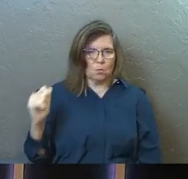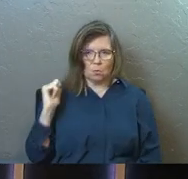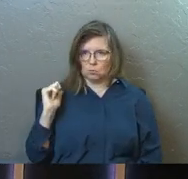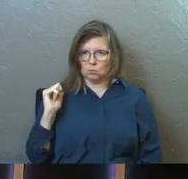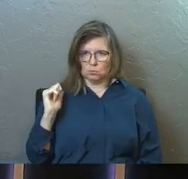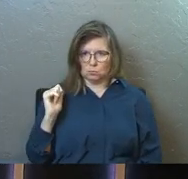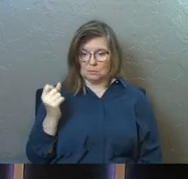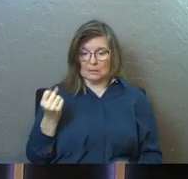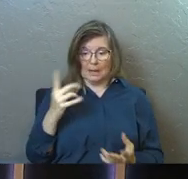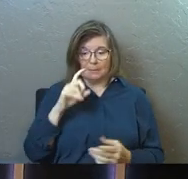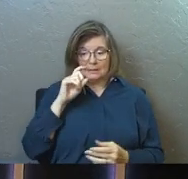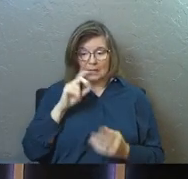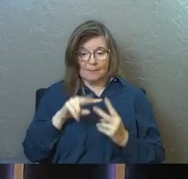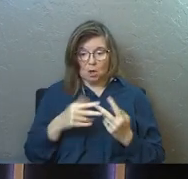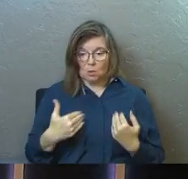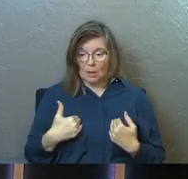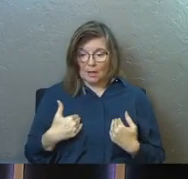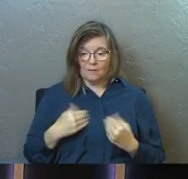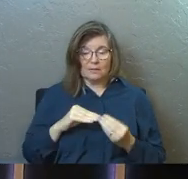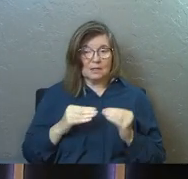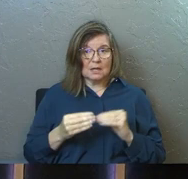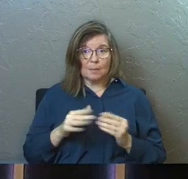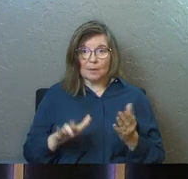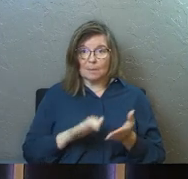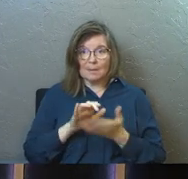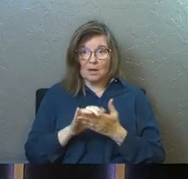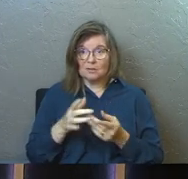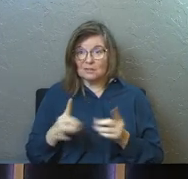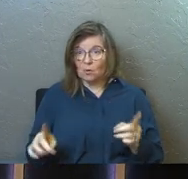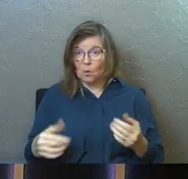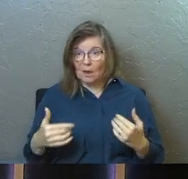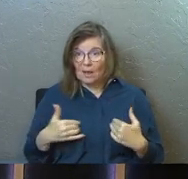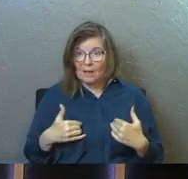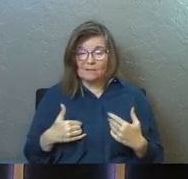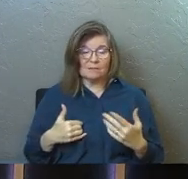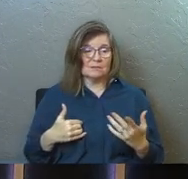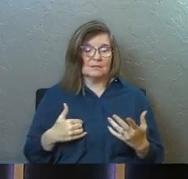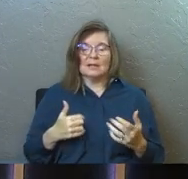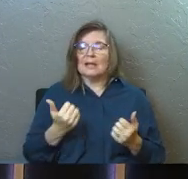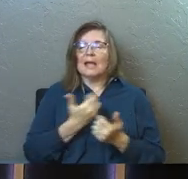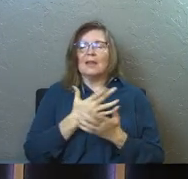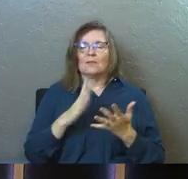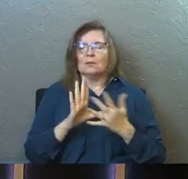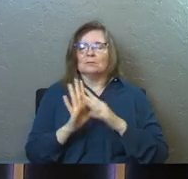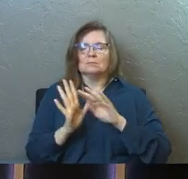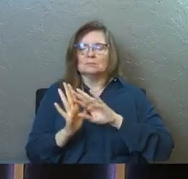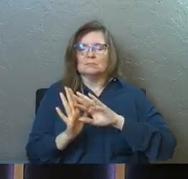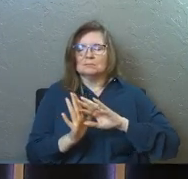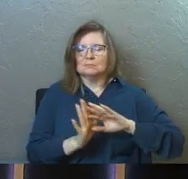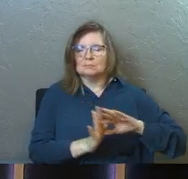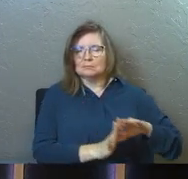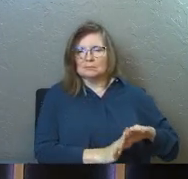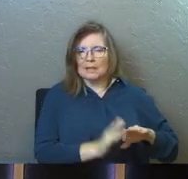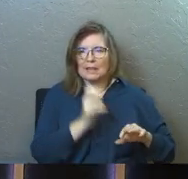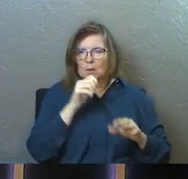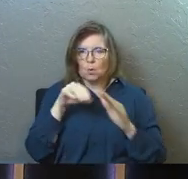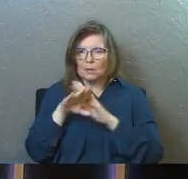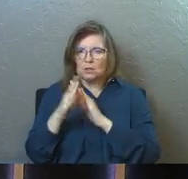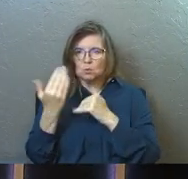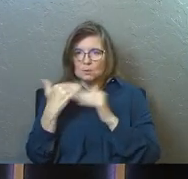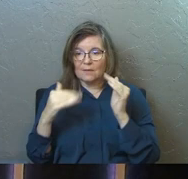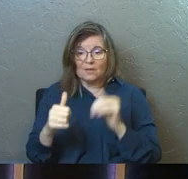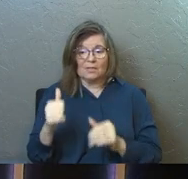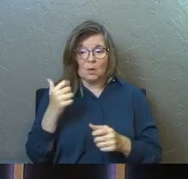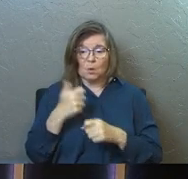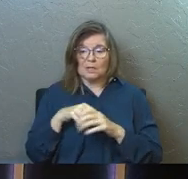It is not the number of sexual partners you've had, the number of marriages and divorces you've had. any of those things. They will not get you into